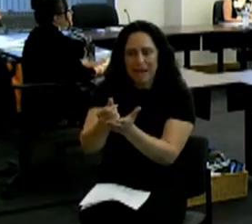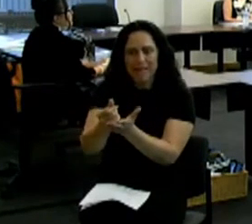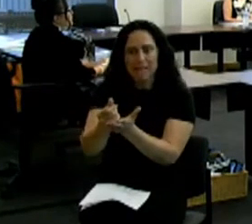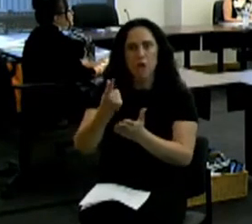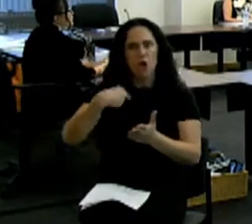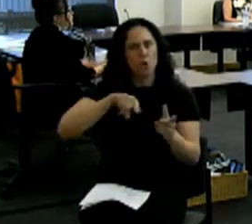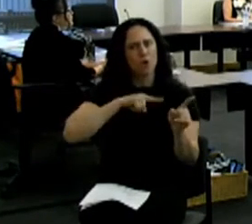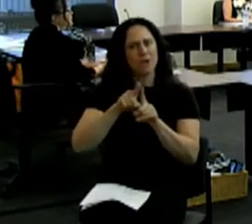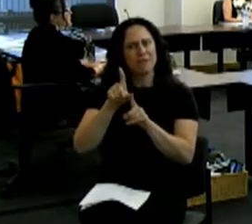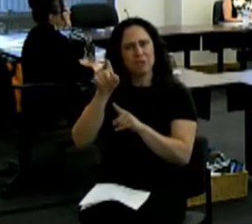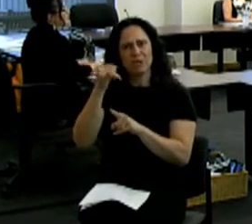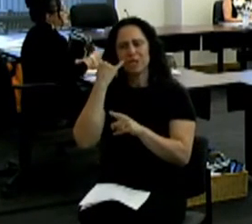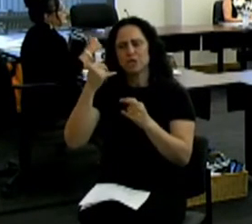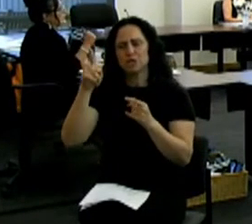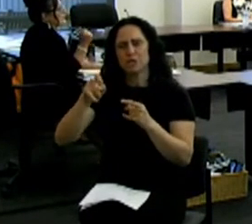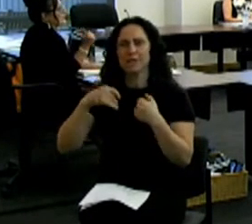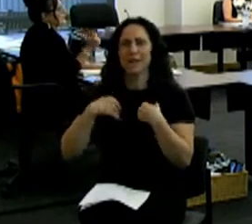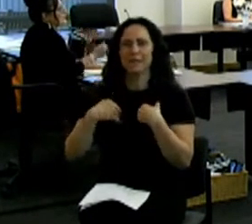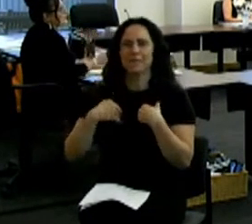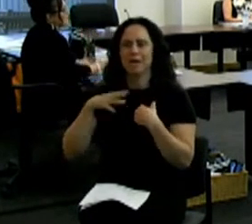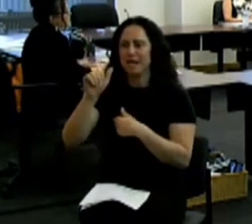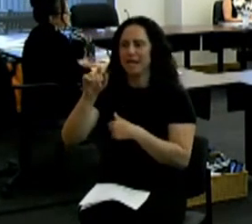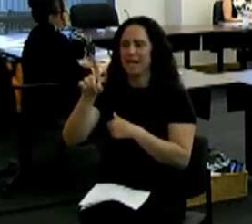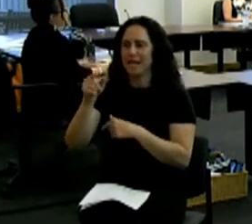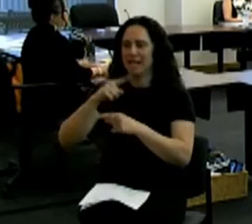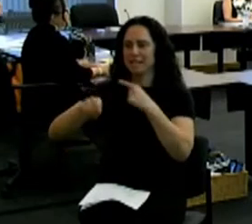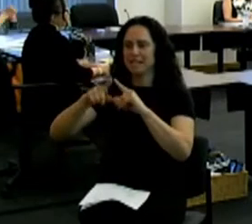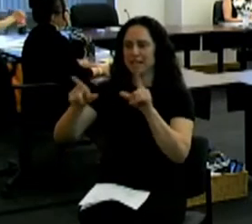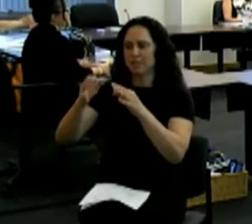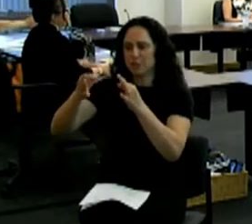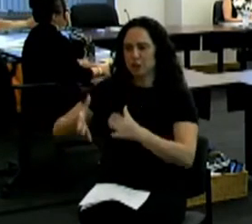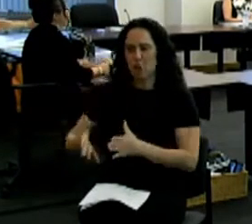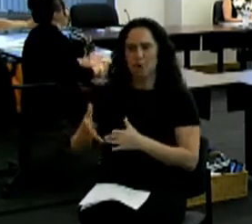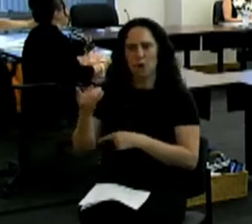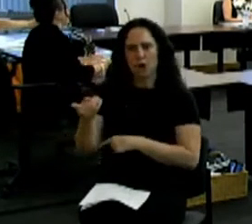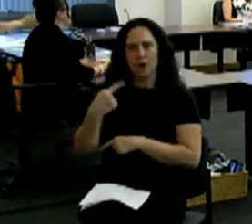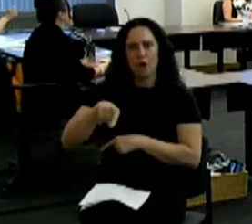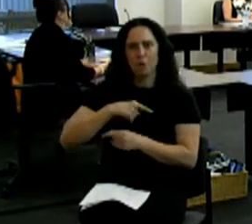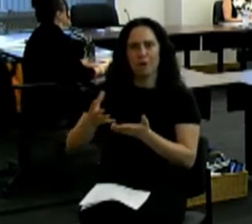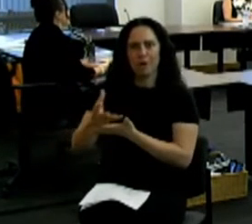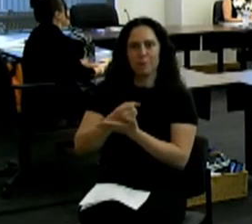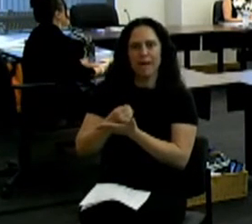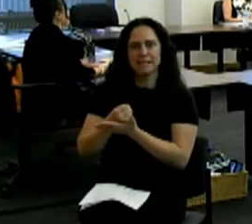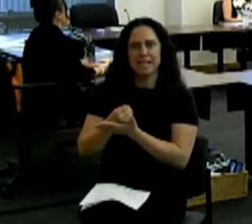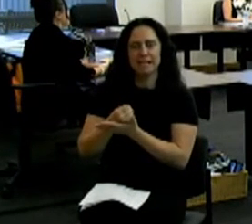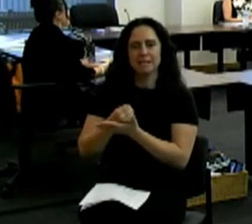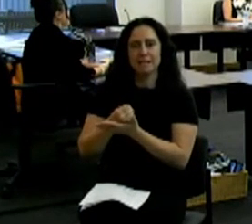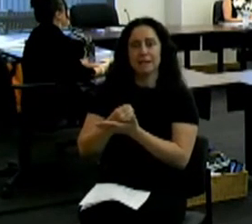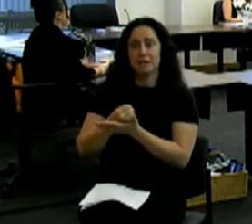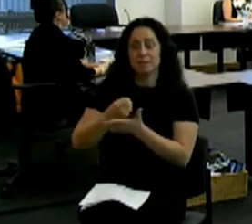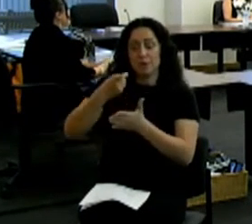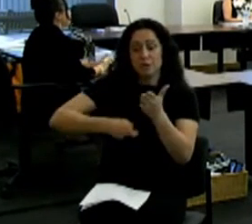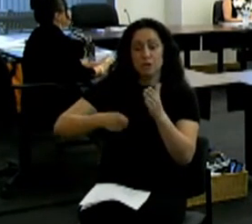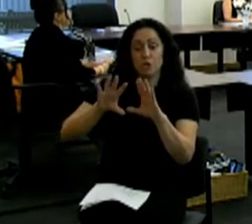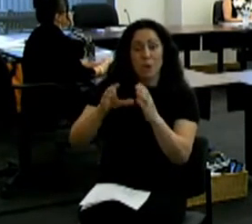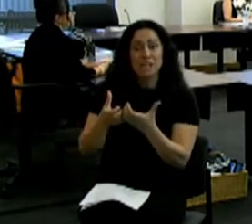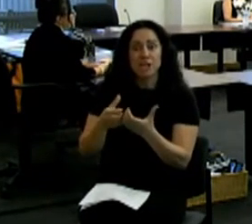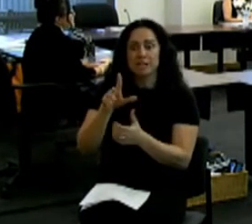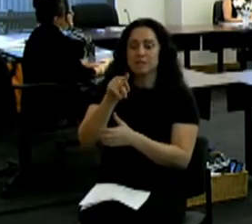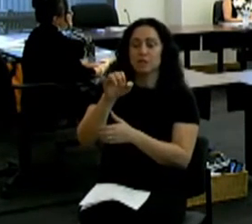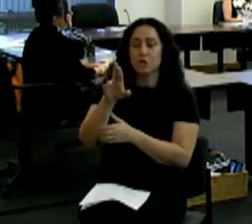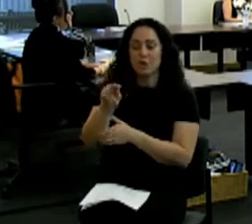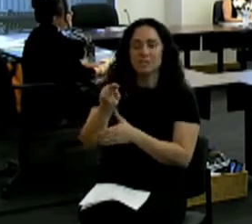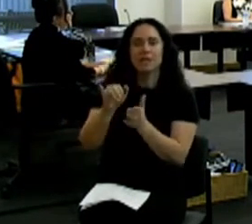we're even questioning if we should have an ADA sign language interpreter. We're raising tuition. And that